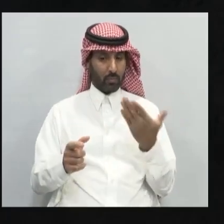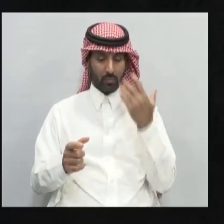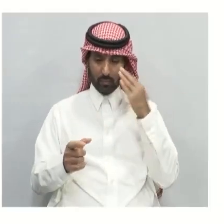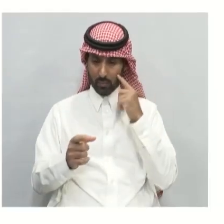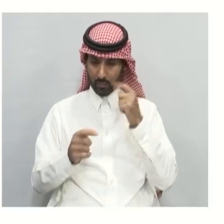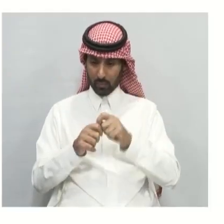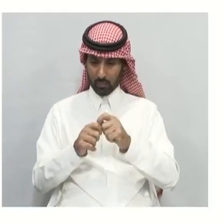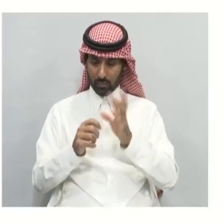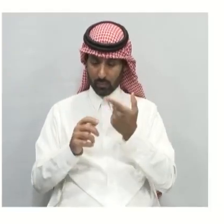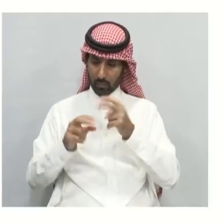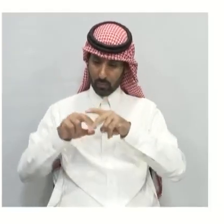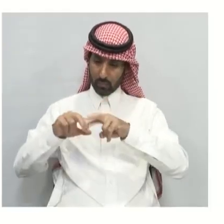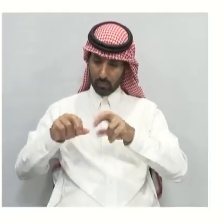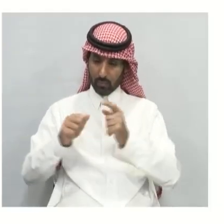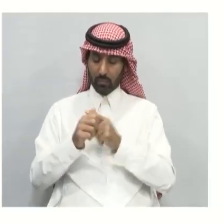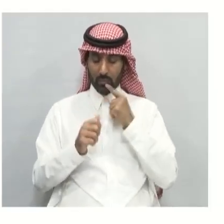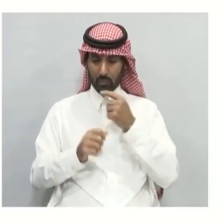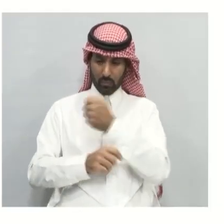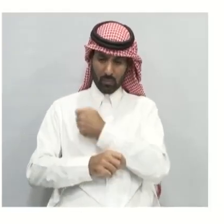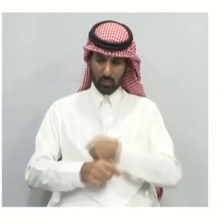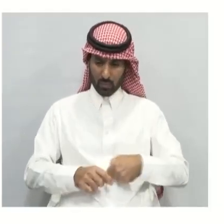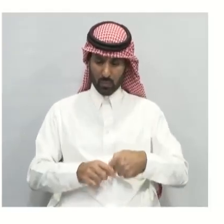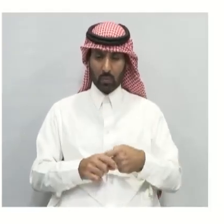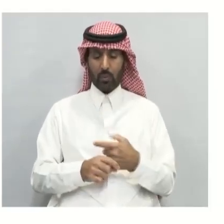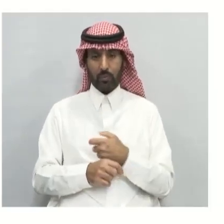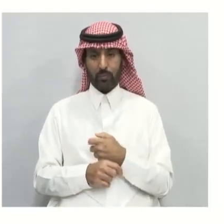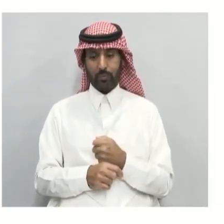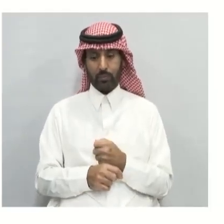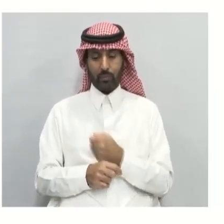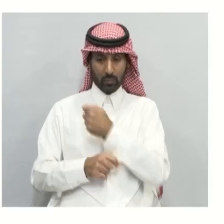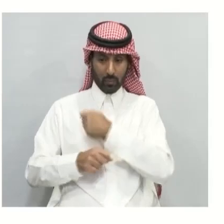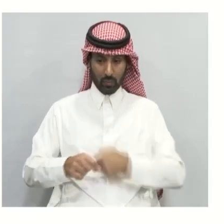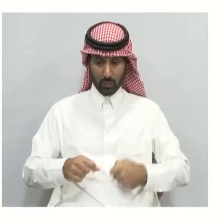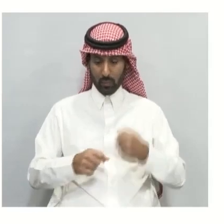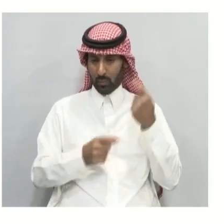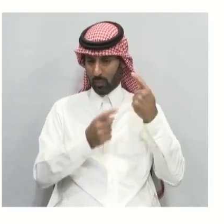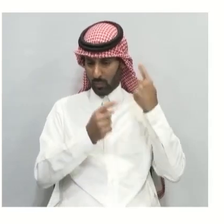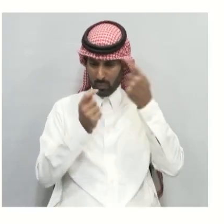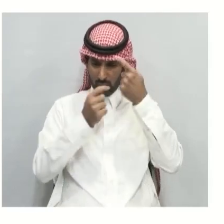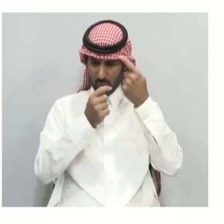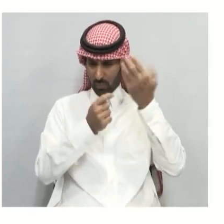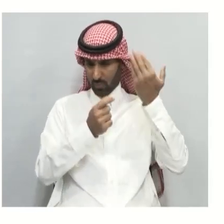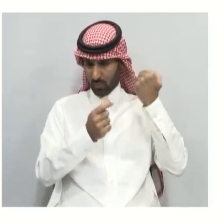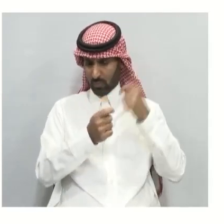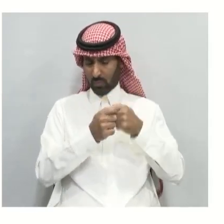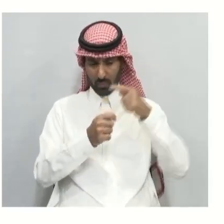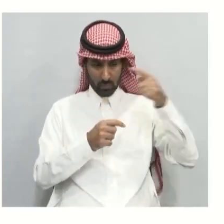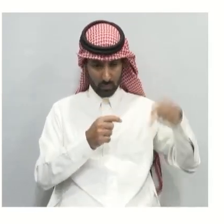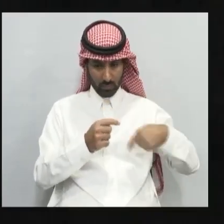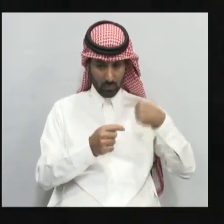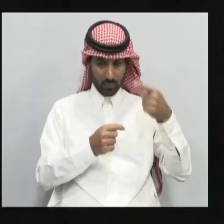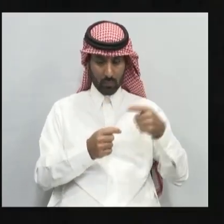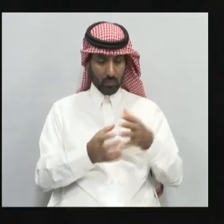discovery. How about the Sumerians? We can relate the Sumerians with the invention, which is the wheel.